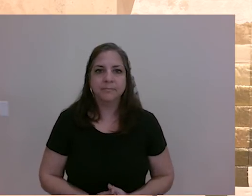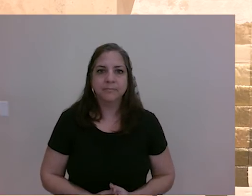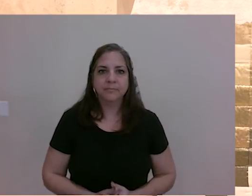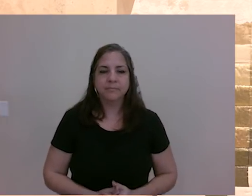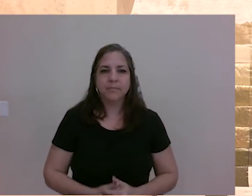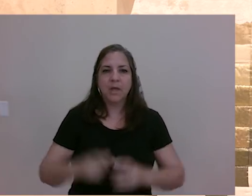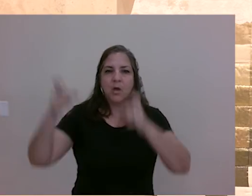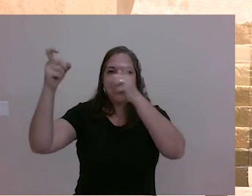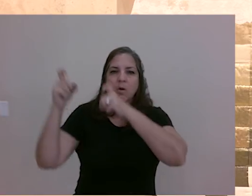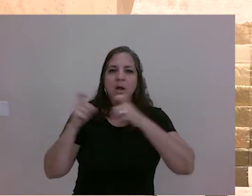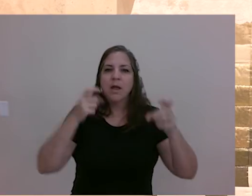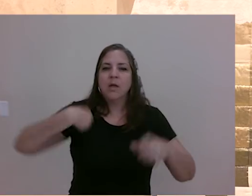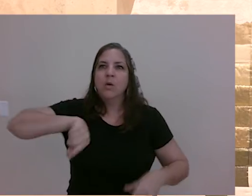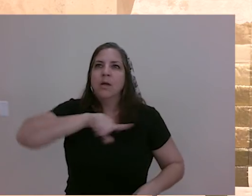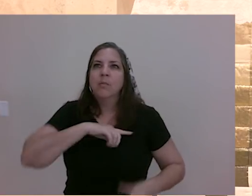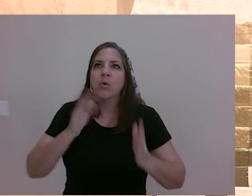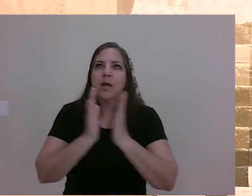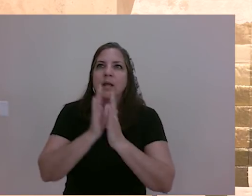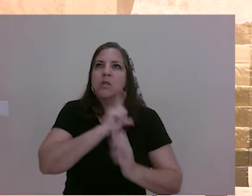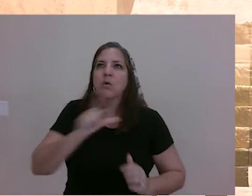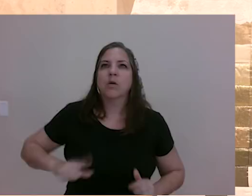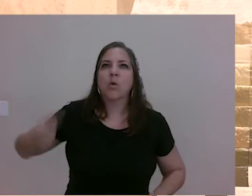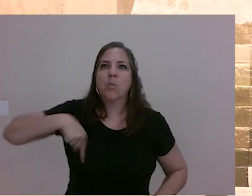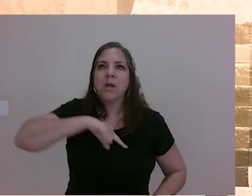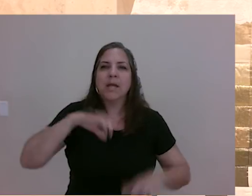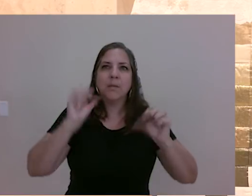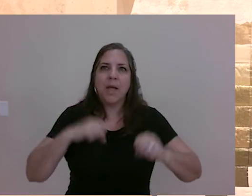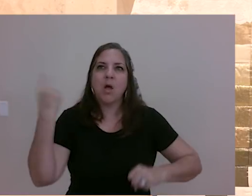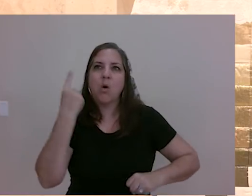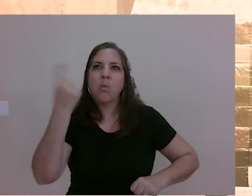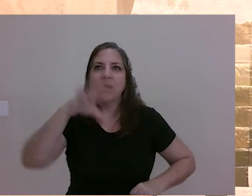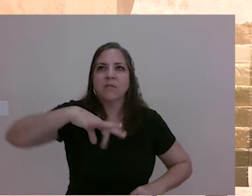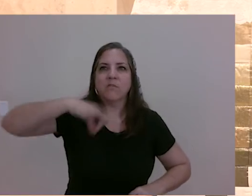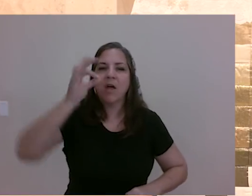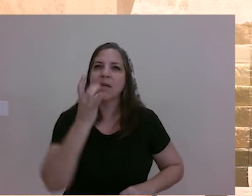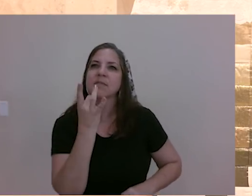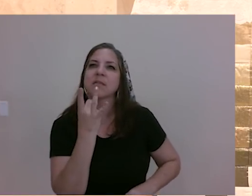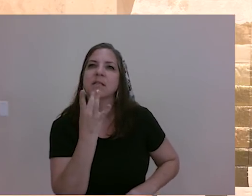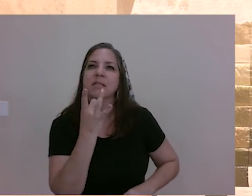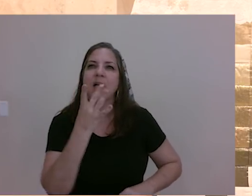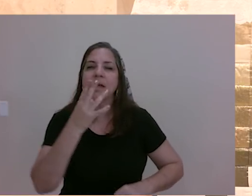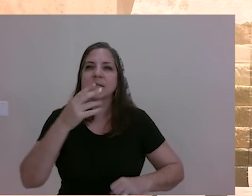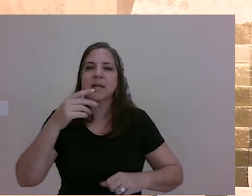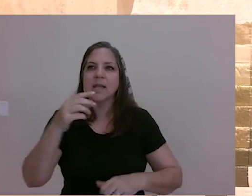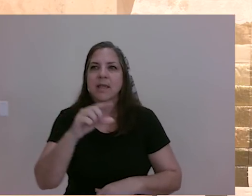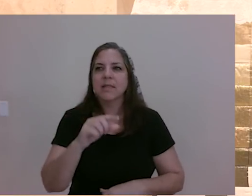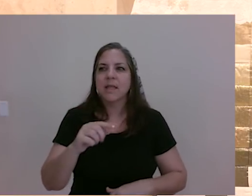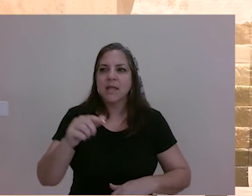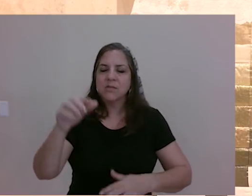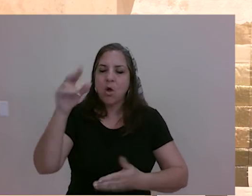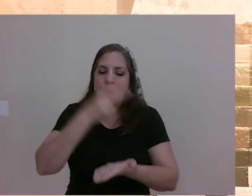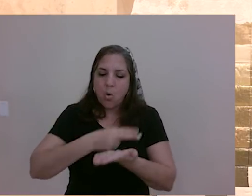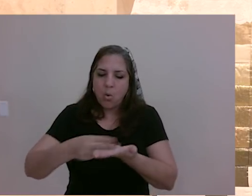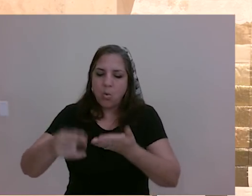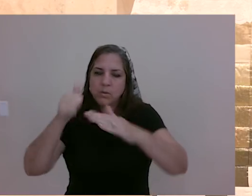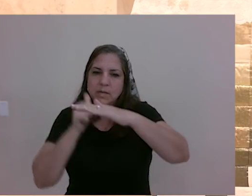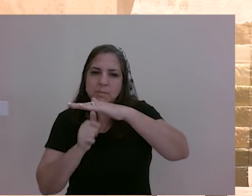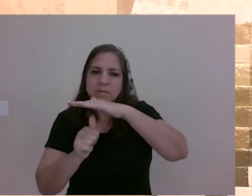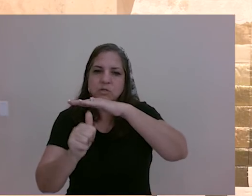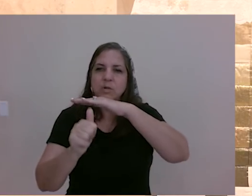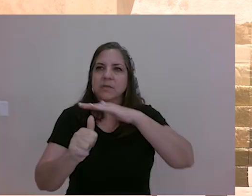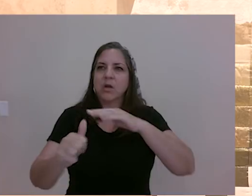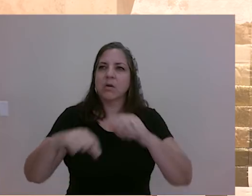Lord, that we may always find delight in these Paschal mysteries, so that the renewal constantly at work within